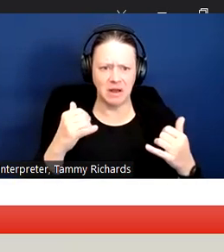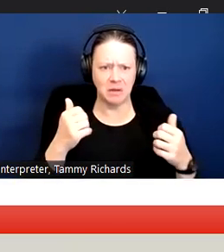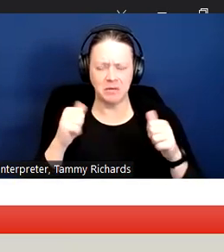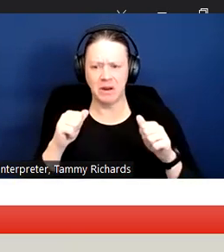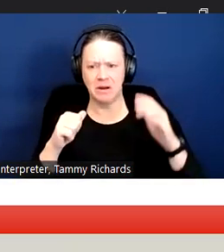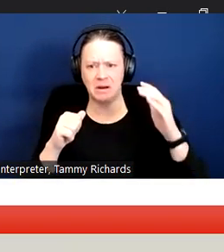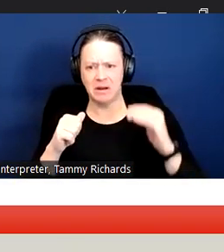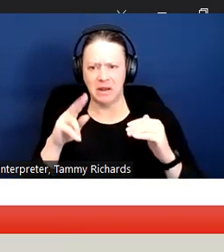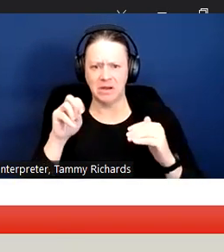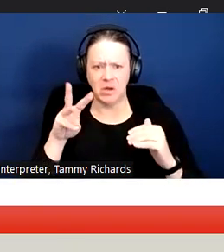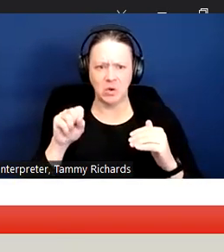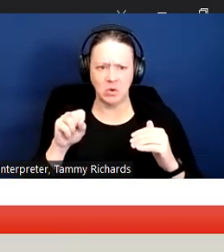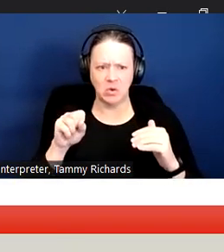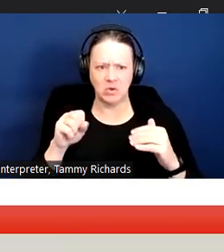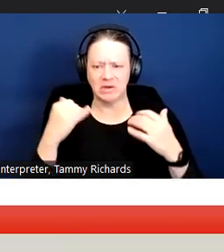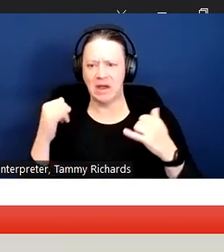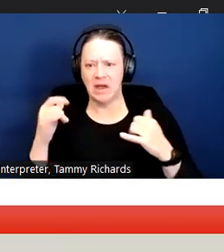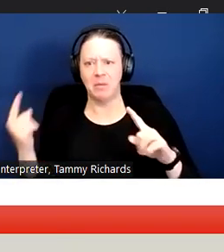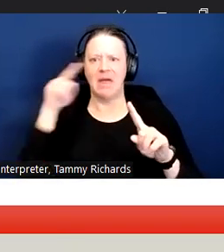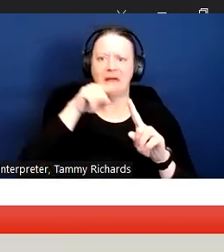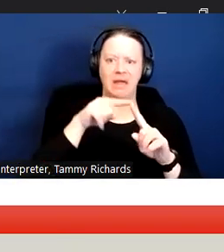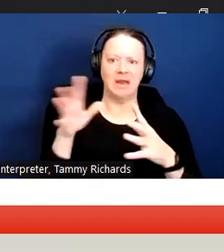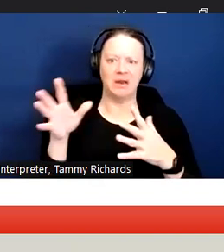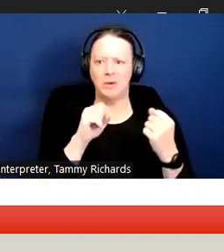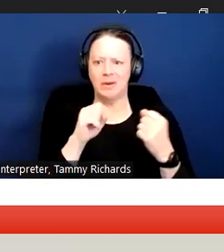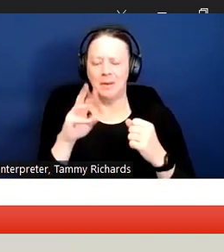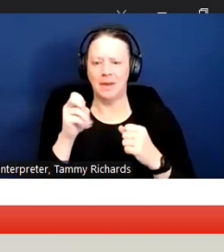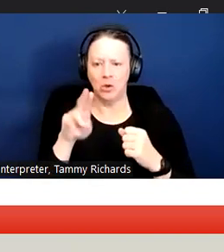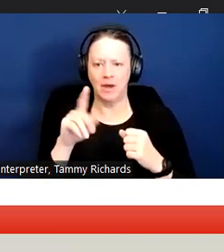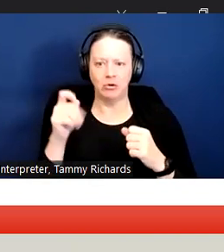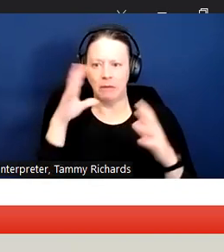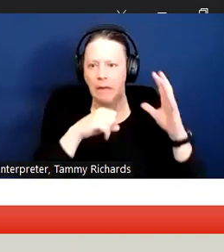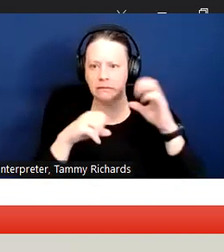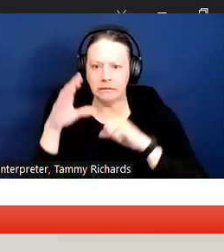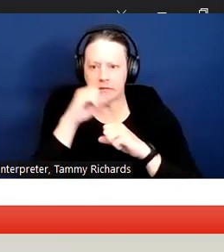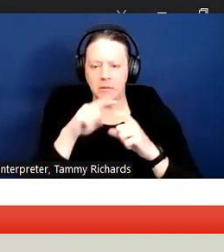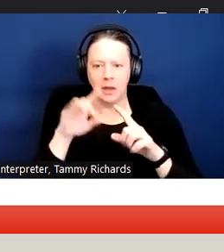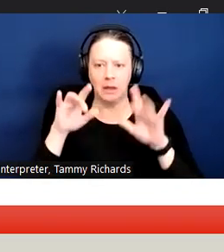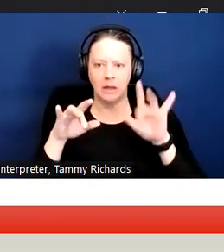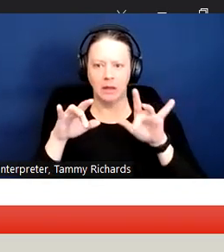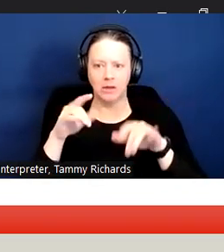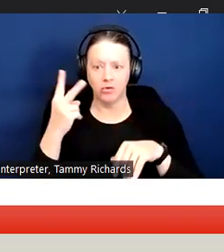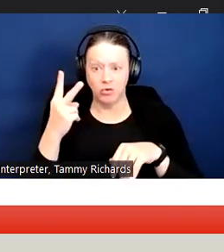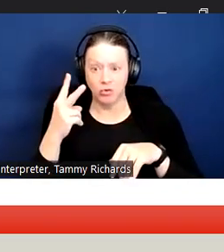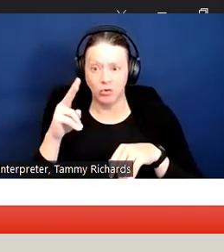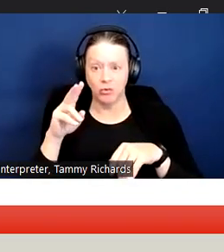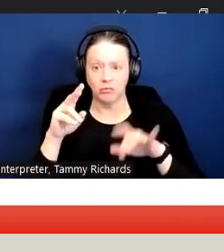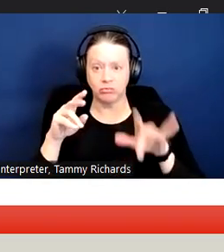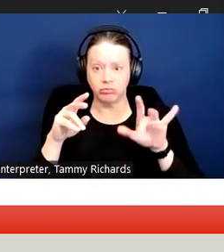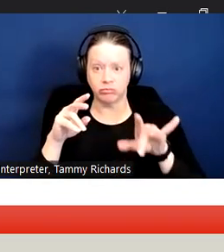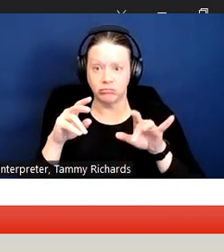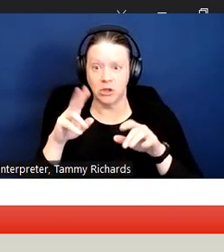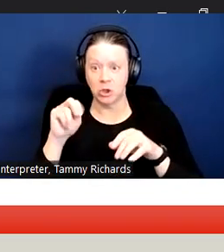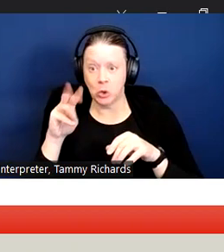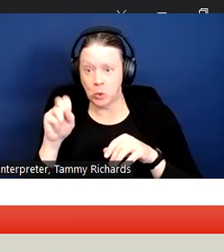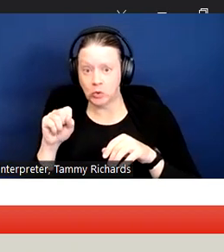news, and now I'm back at Quick Menu. So I have to try and guess by pressing, you know, two buttons. Will that get me to news, or is it